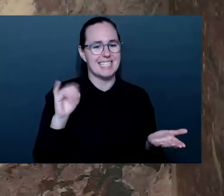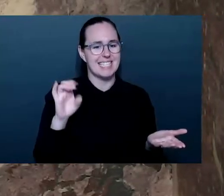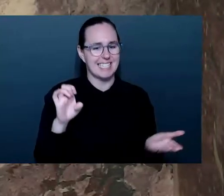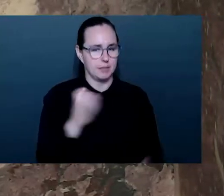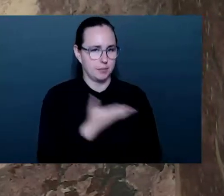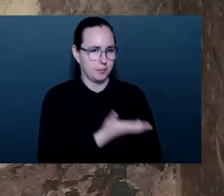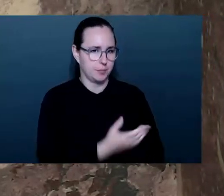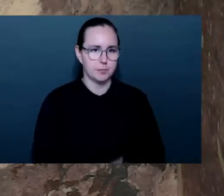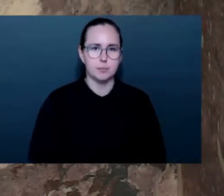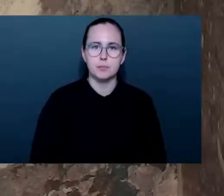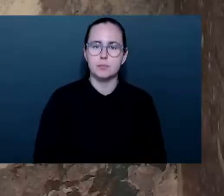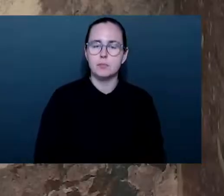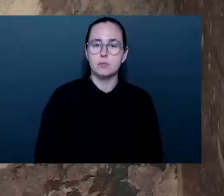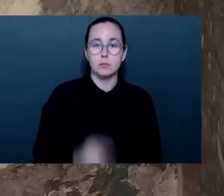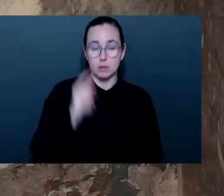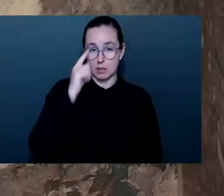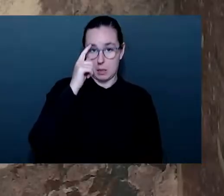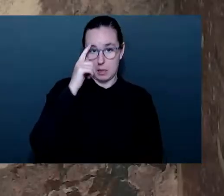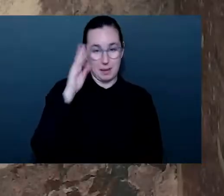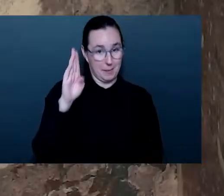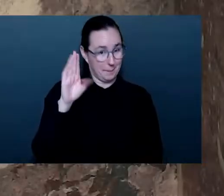fact.